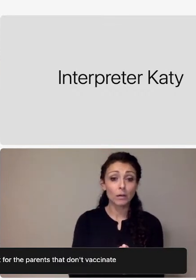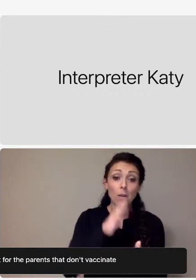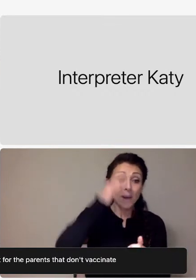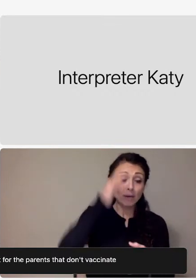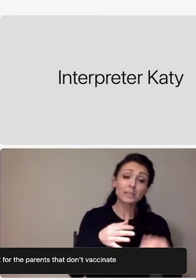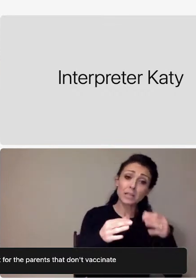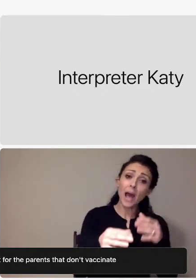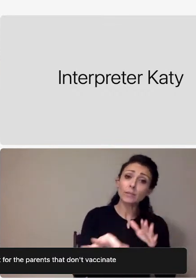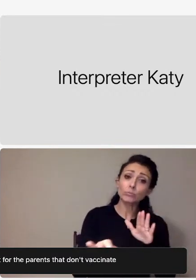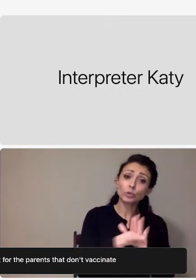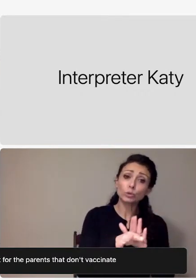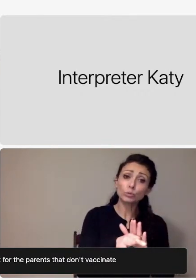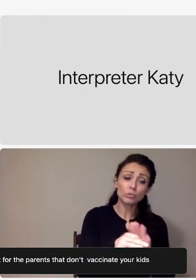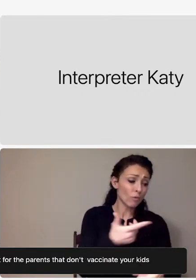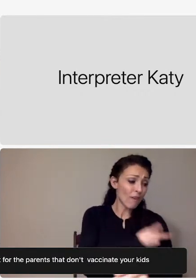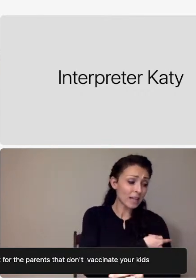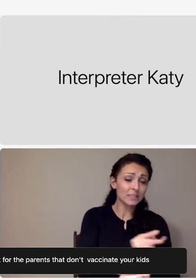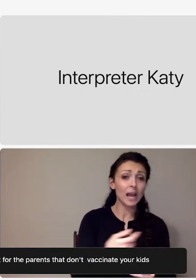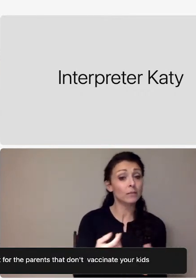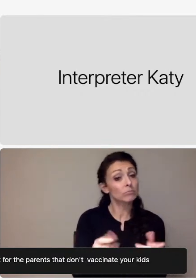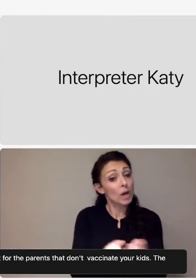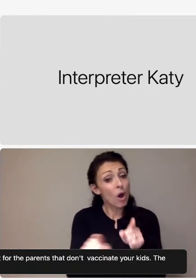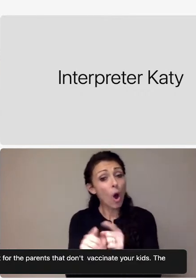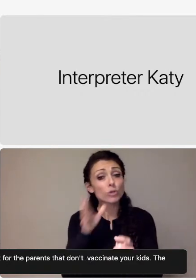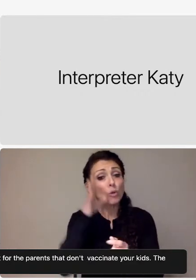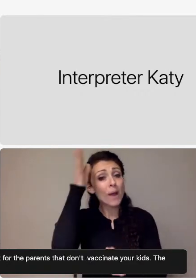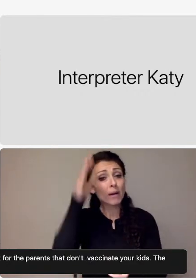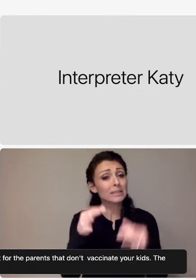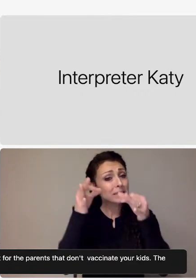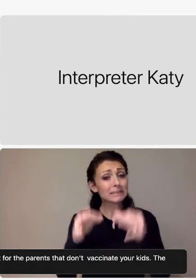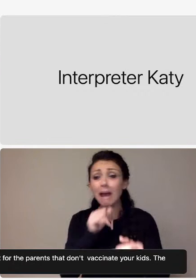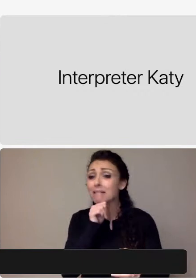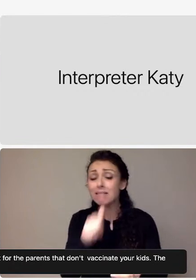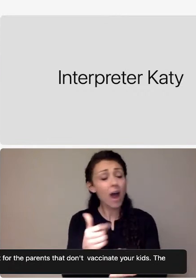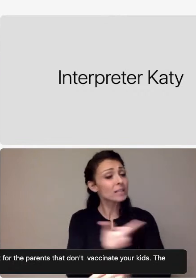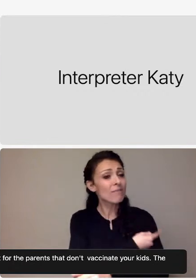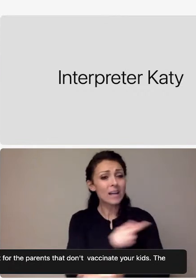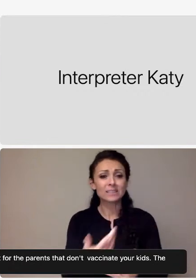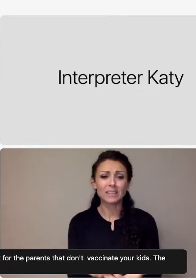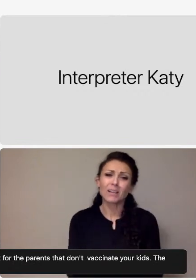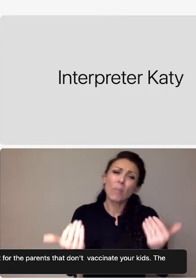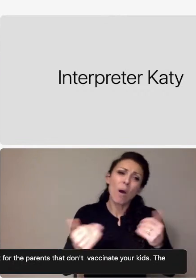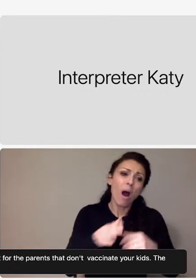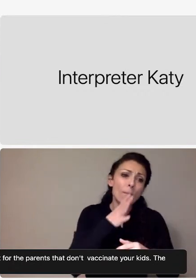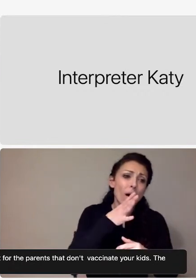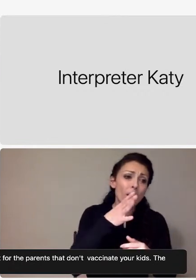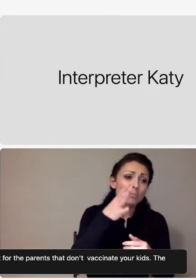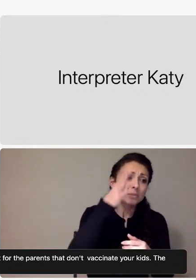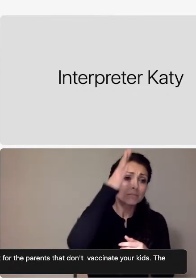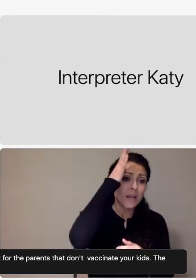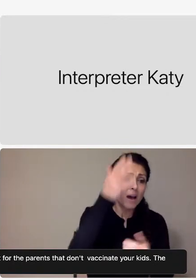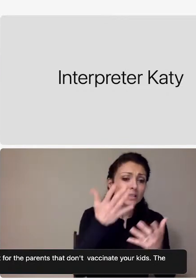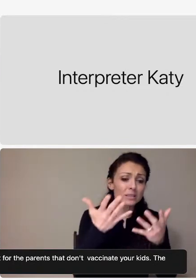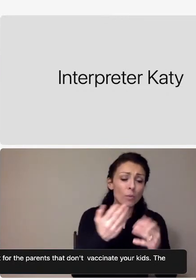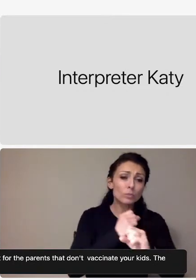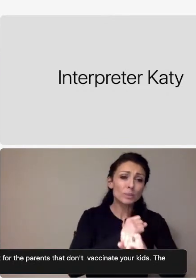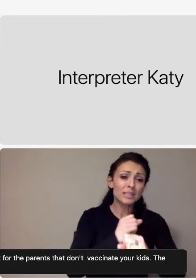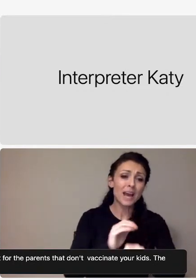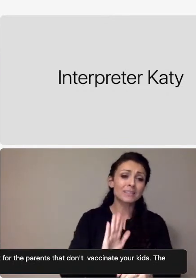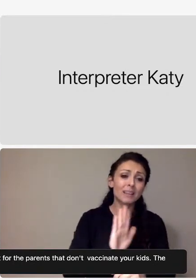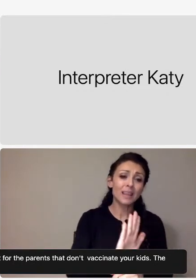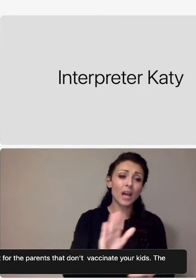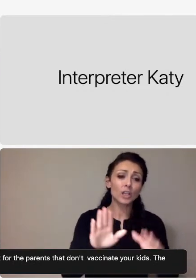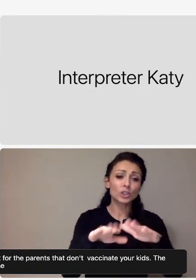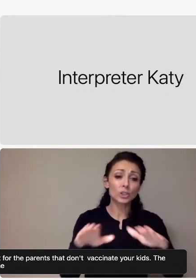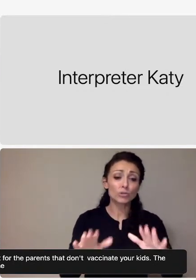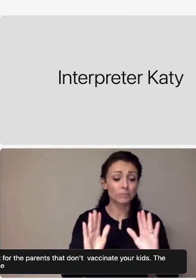kids it's their choice you know mothers fathers they want to protect their children um this reminds